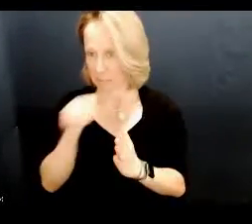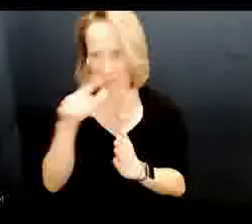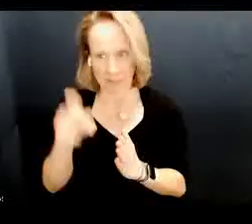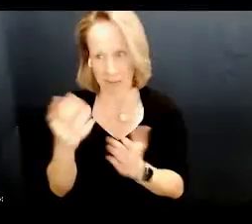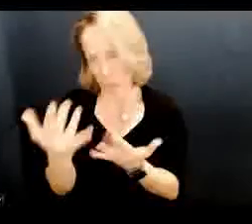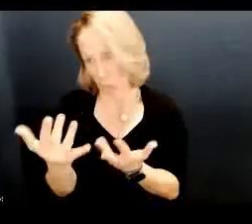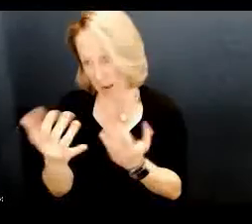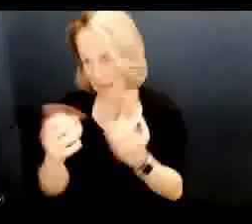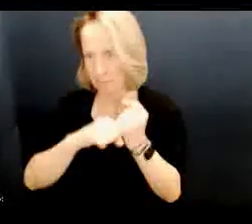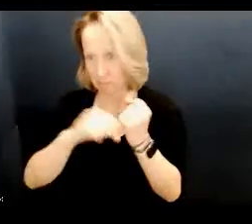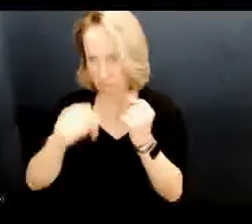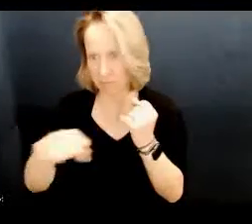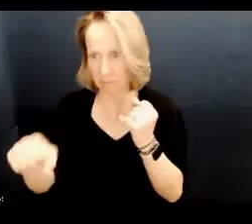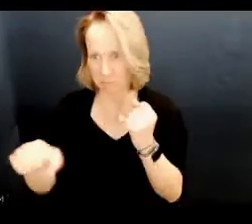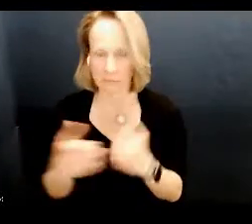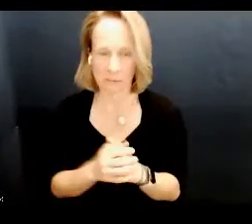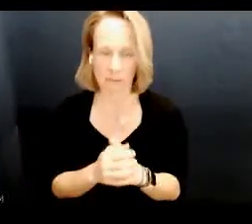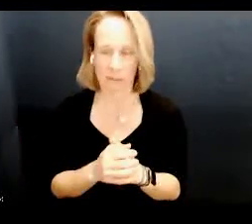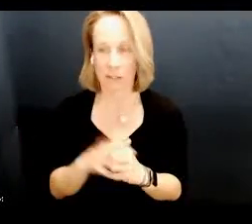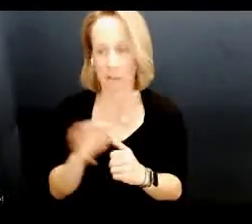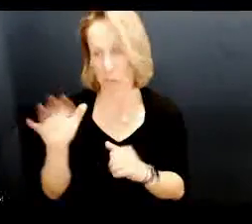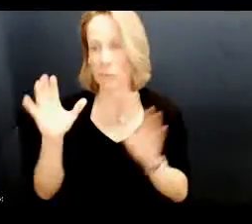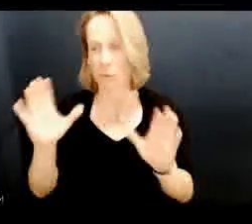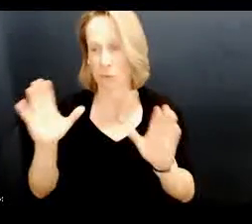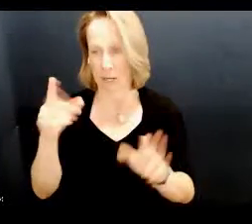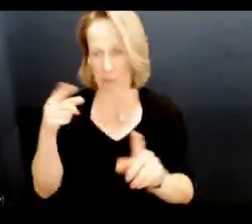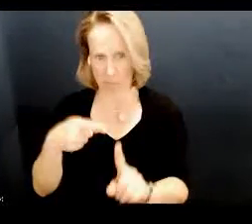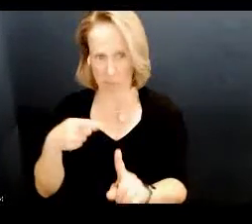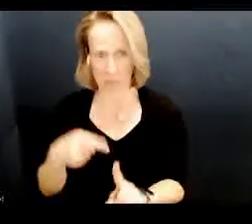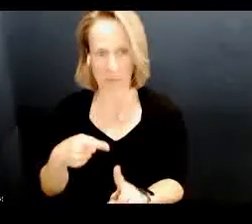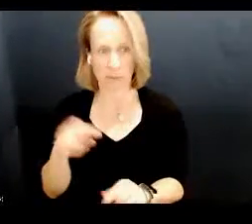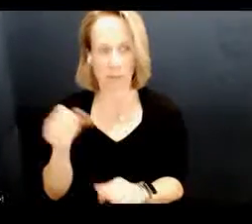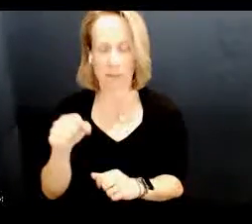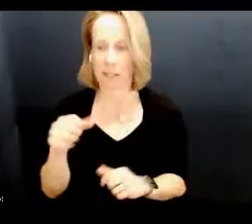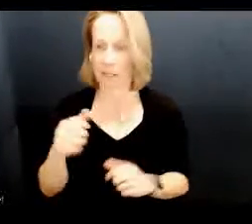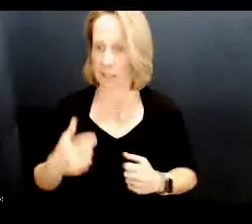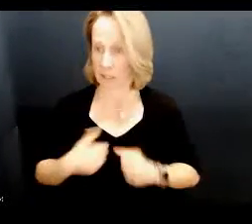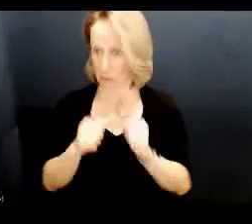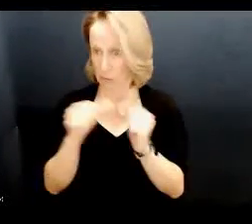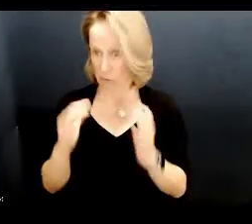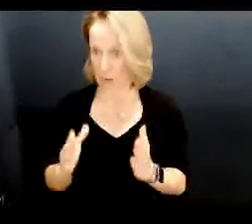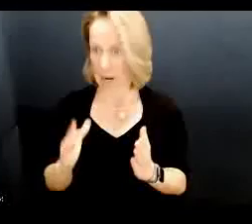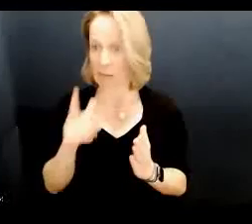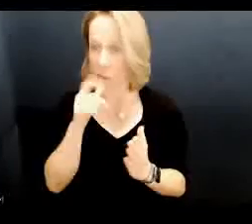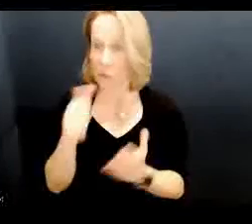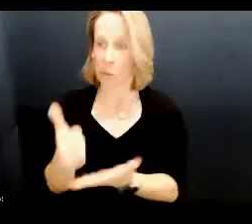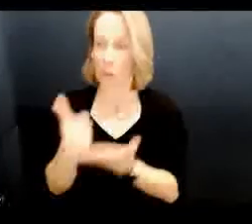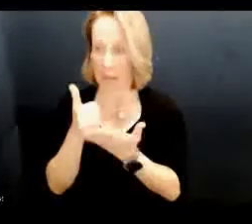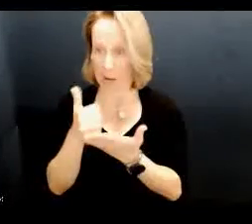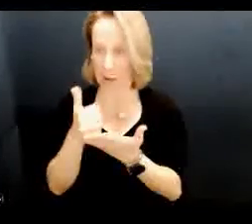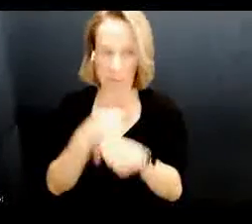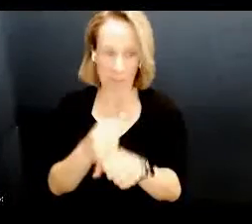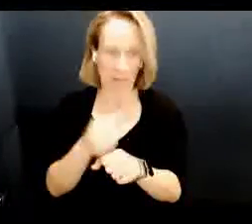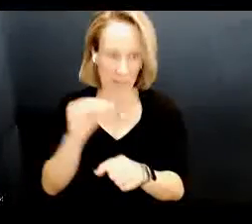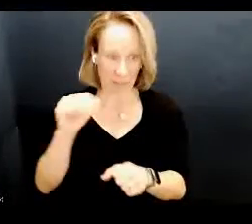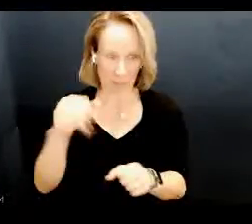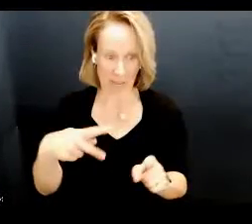points. But so the survivor who helped create this map had this, and